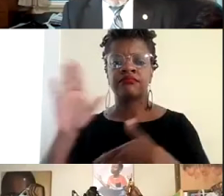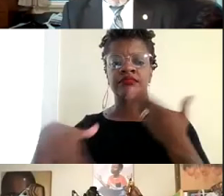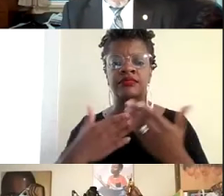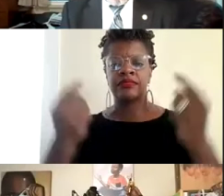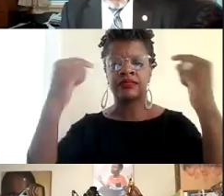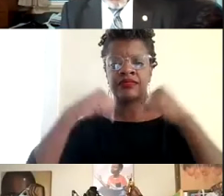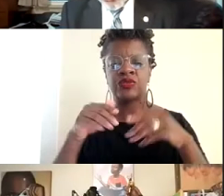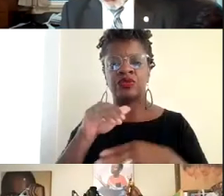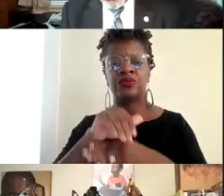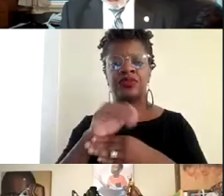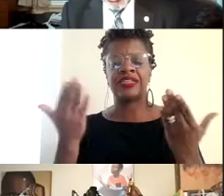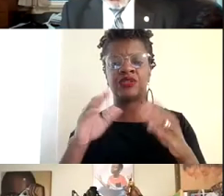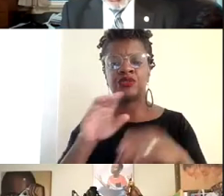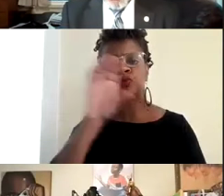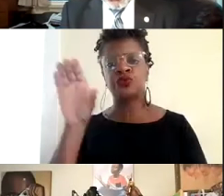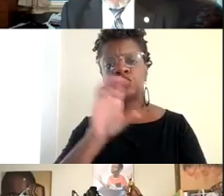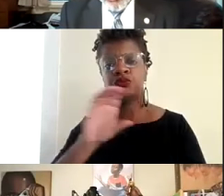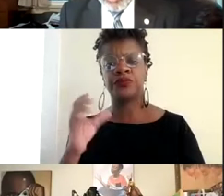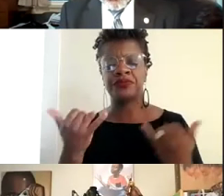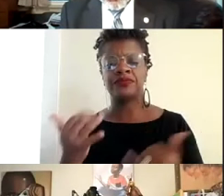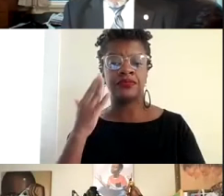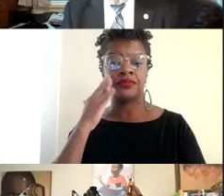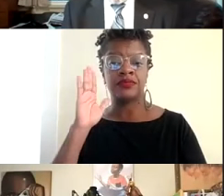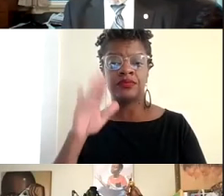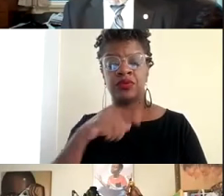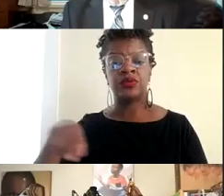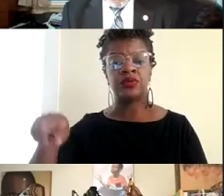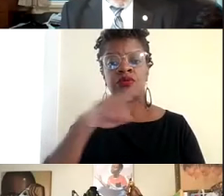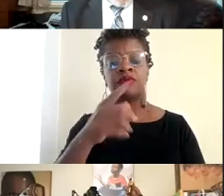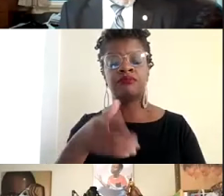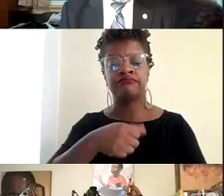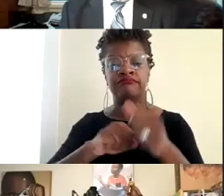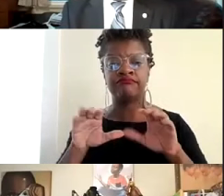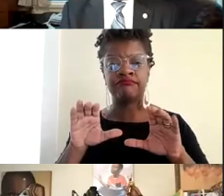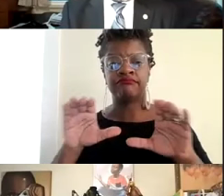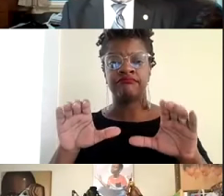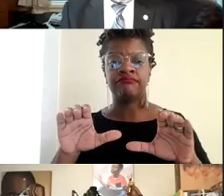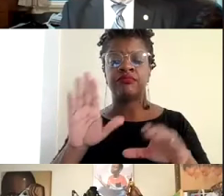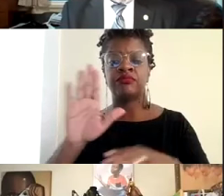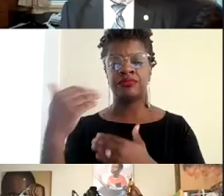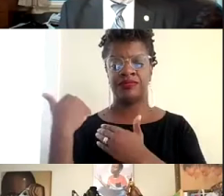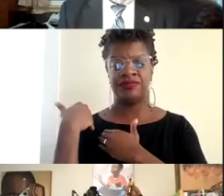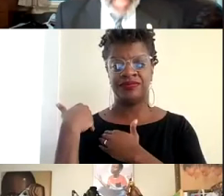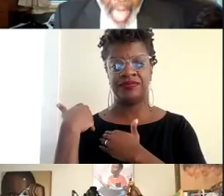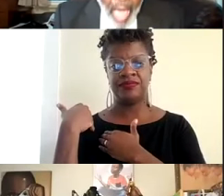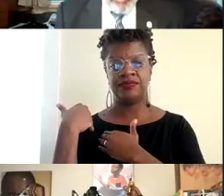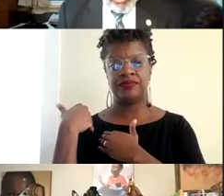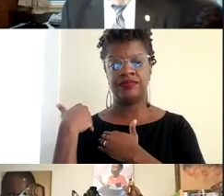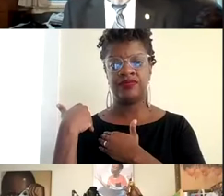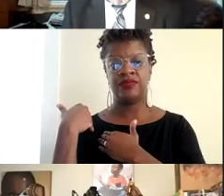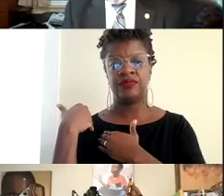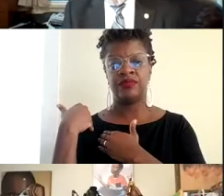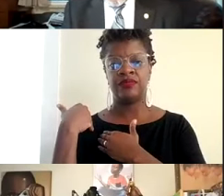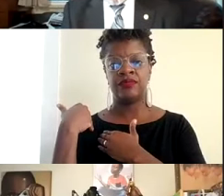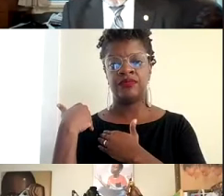in this Zoom room, knowing the duties to which you are each called. Just allow